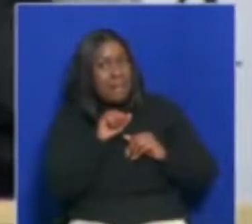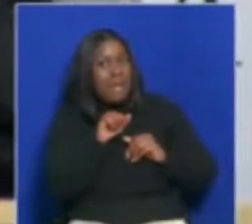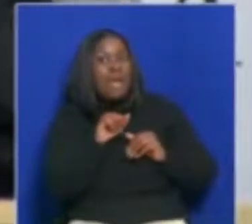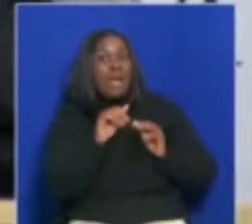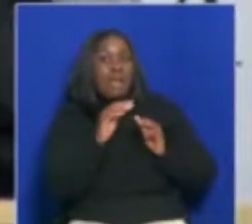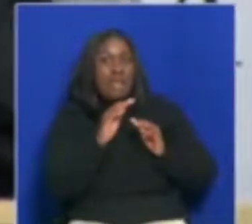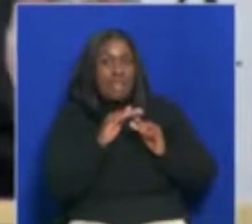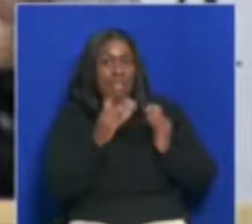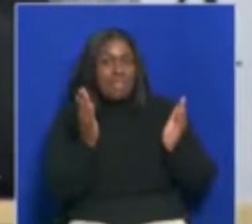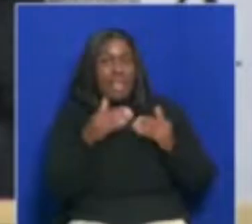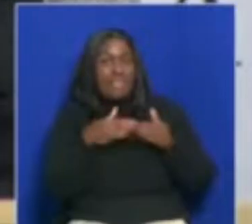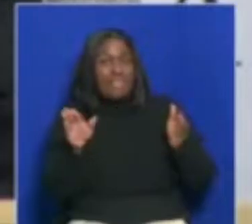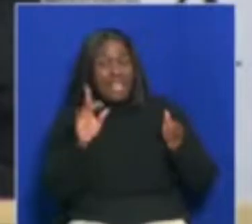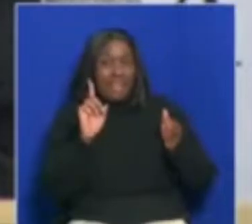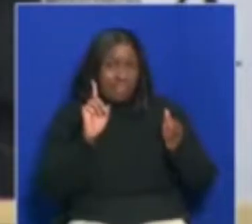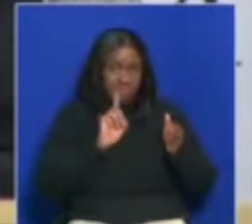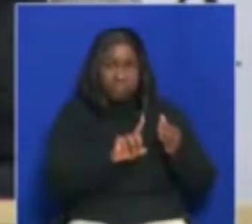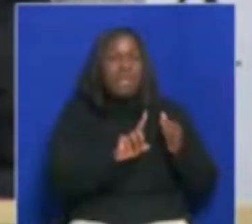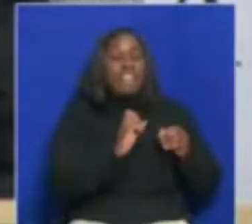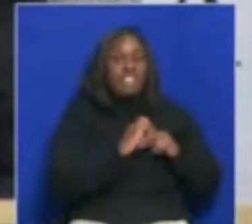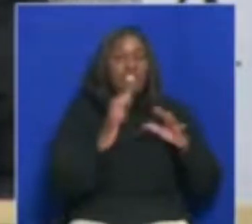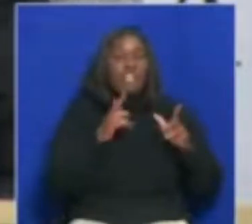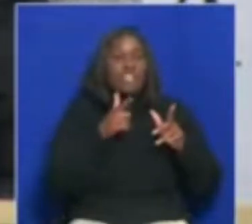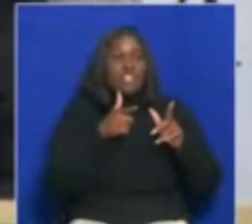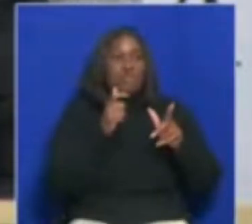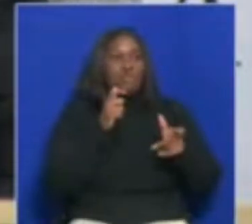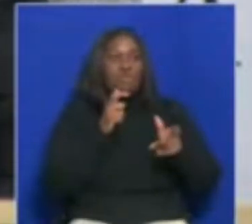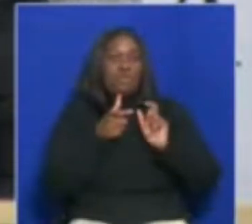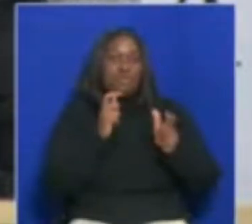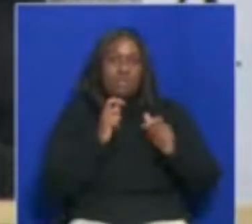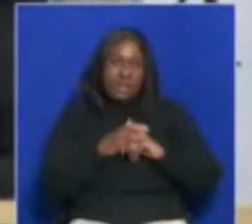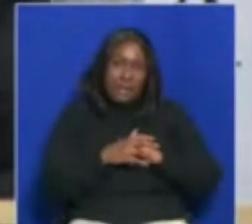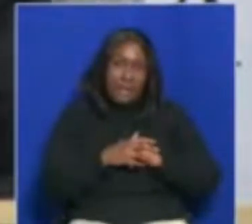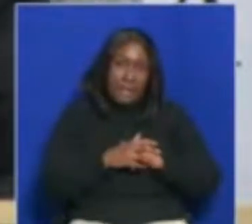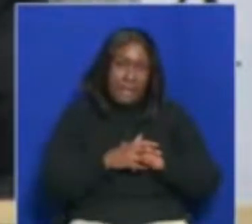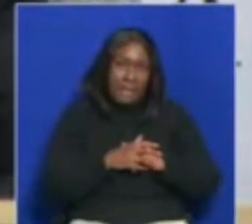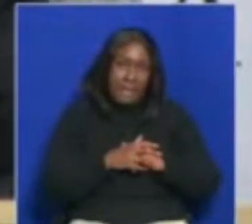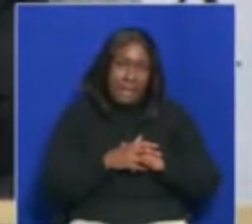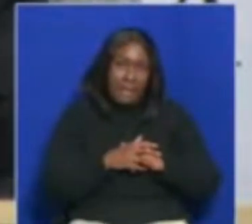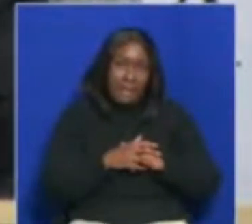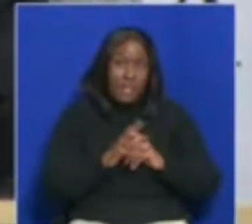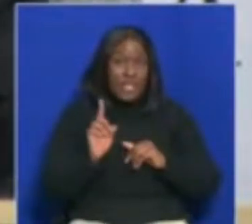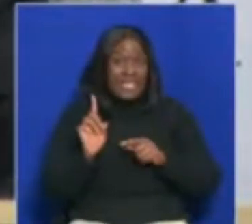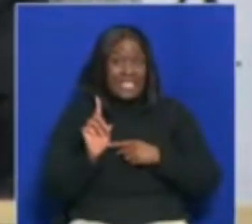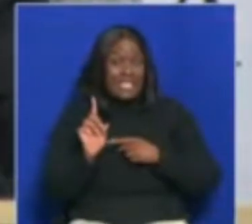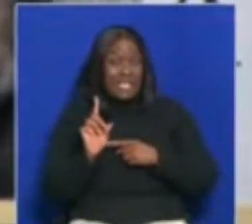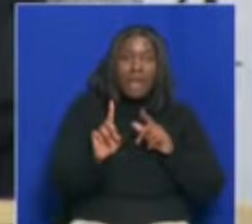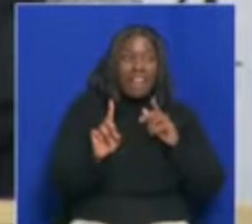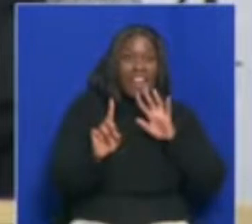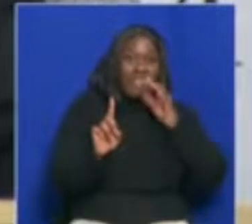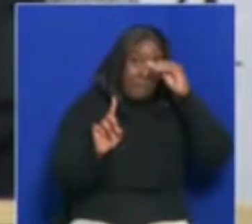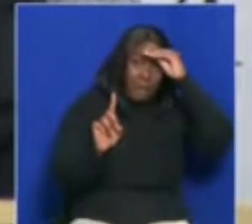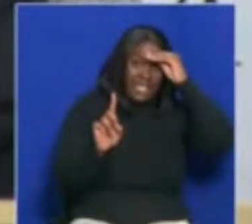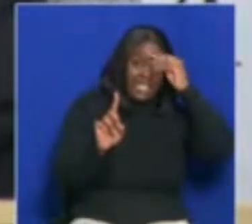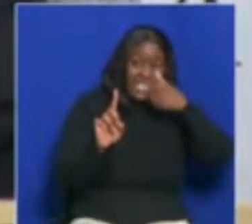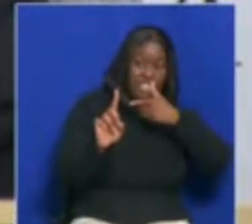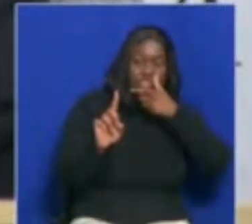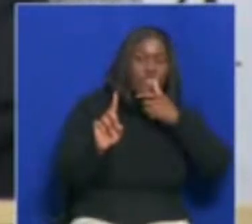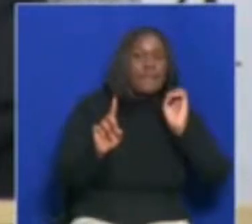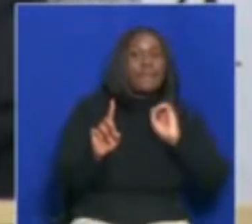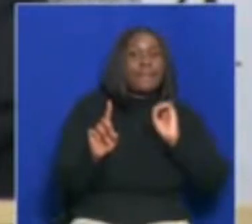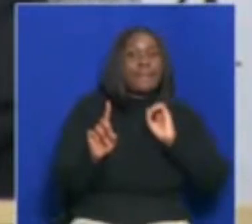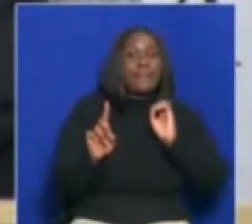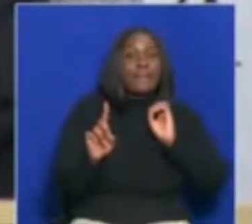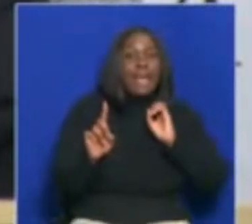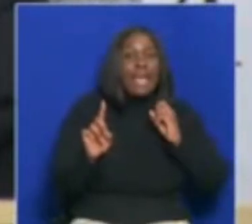took place. Now he was first in line when he got into the house. But you look at the photo album of